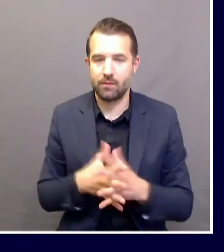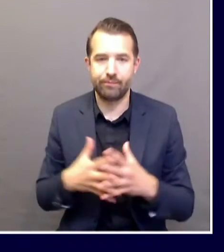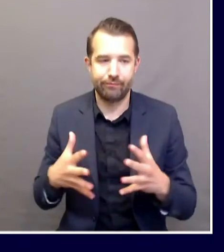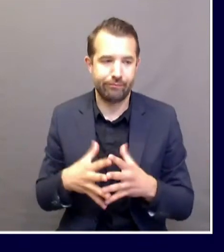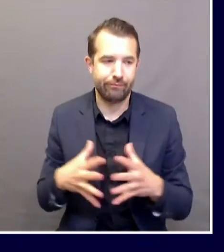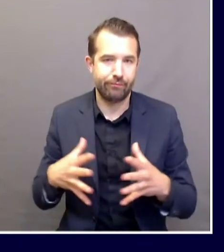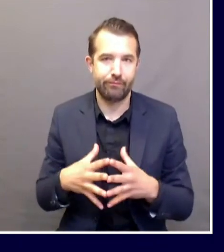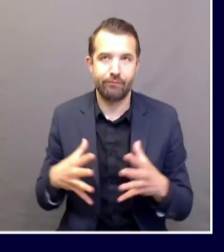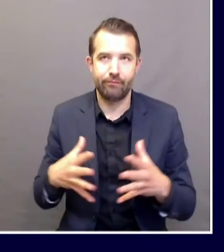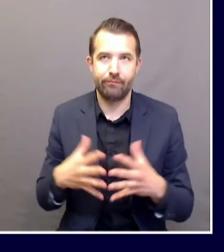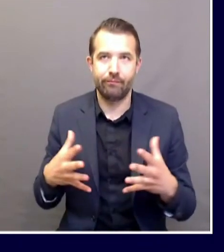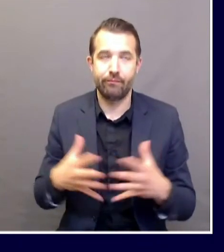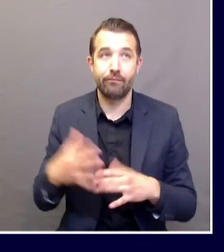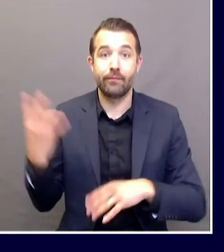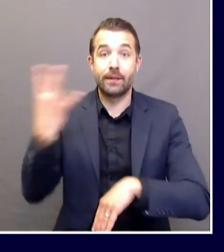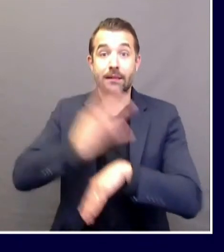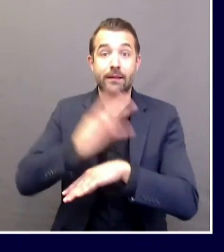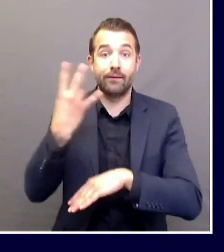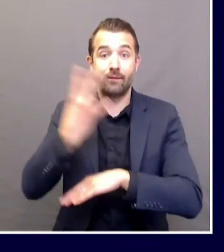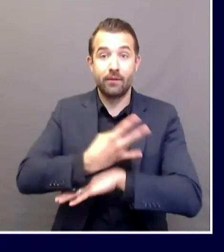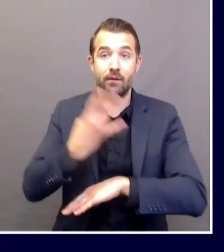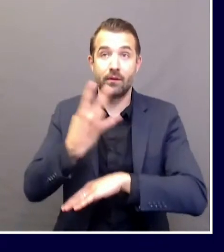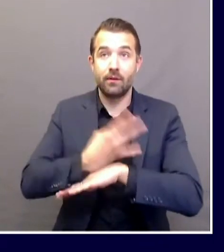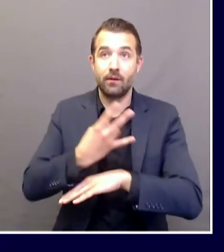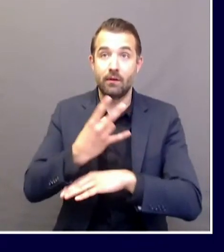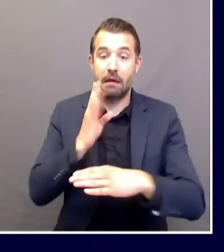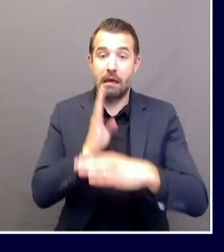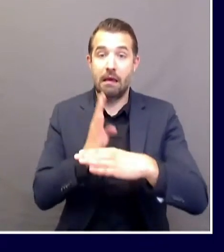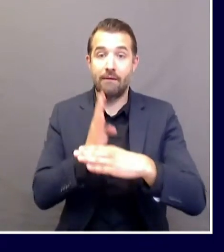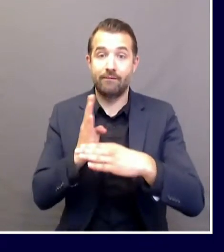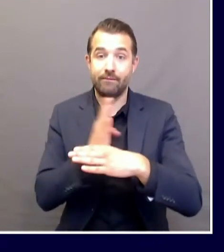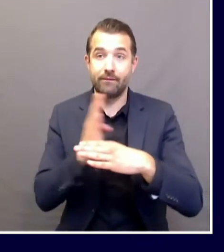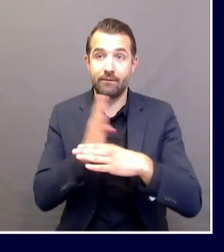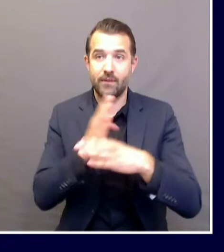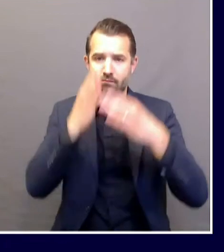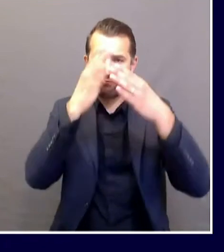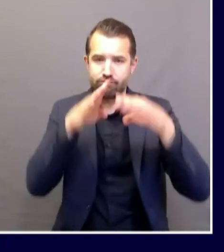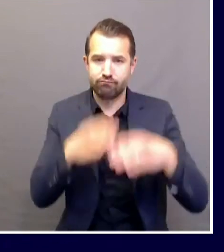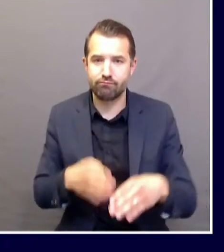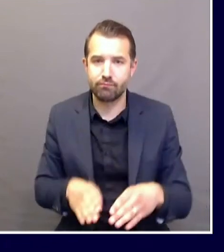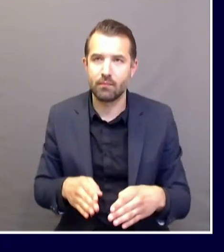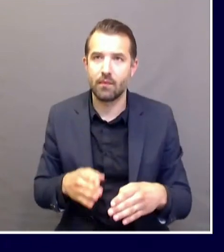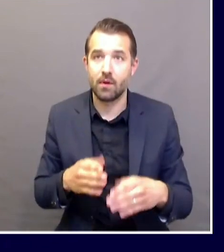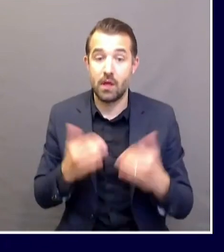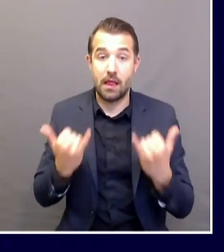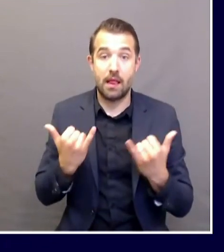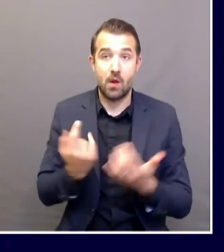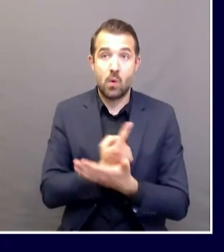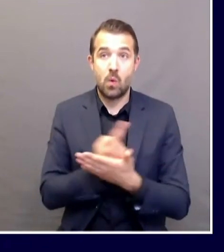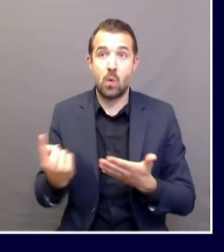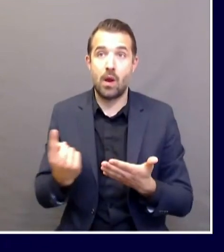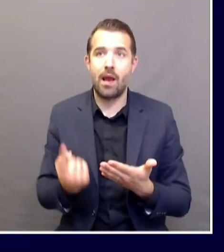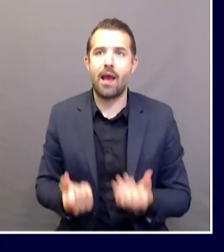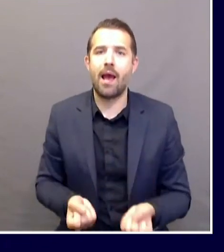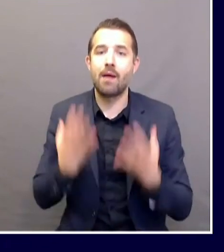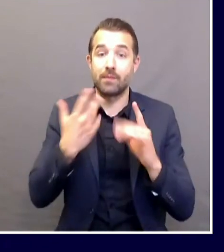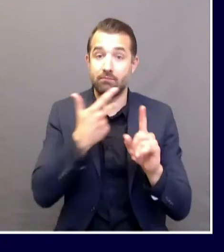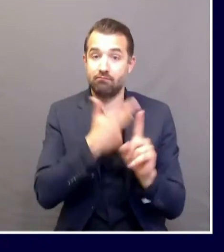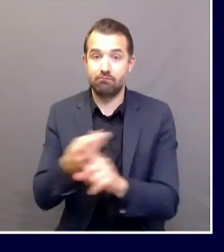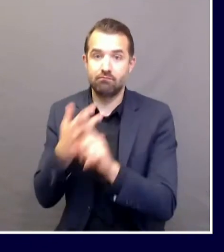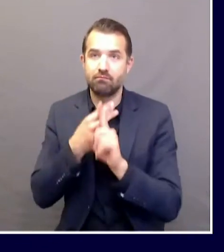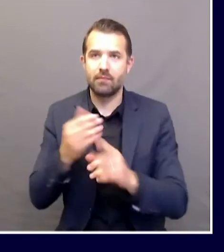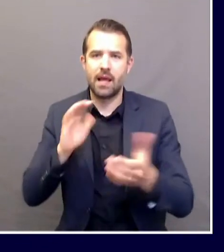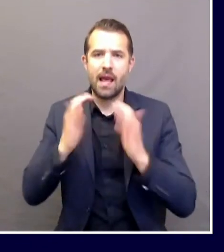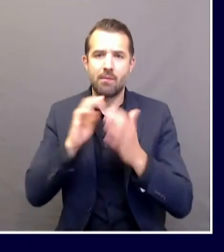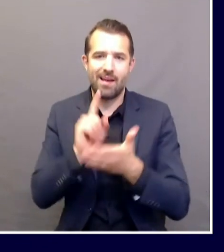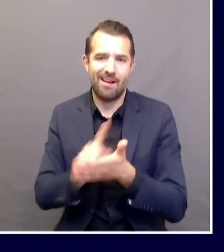7-day average of doses administered this week compared to last week, and then backing out the J&J. So just